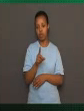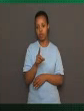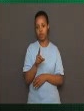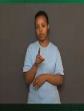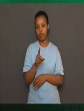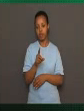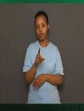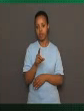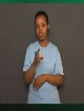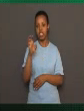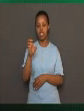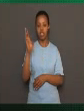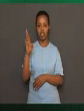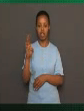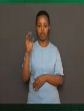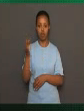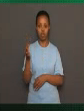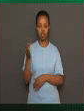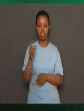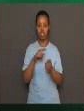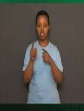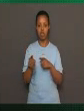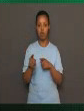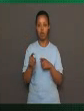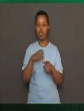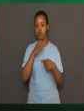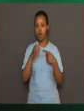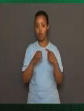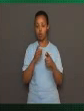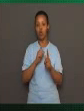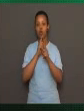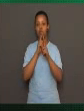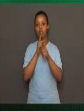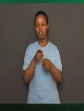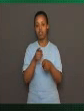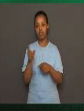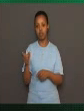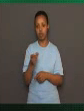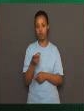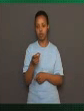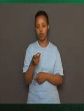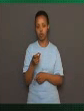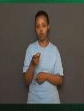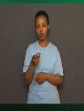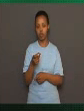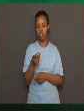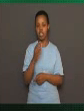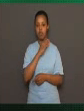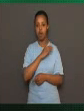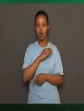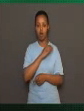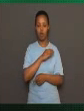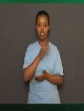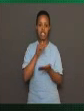Reinforcers are responses from the environment that increase the probability of a behavior